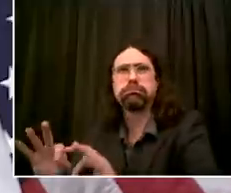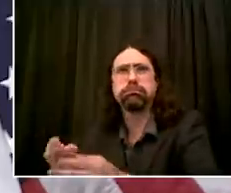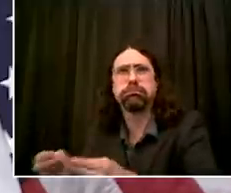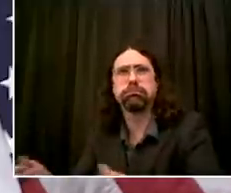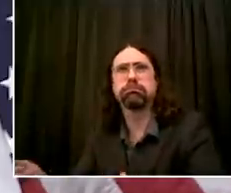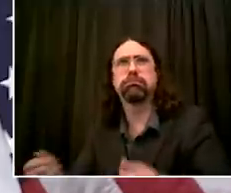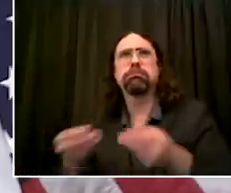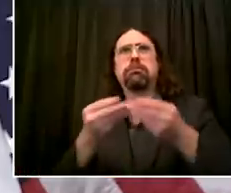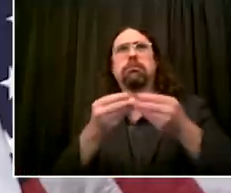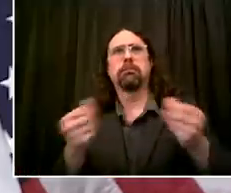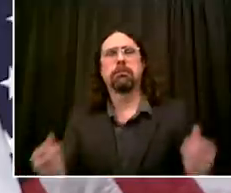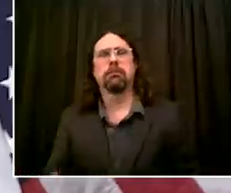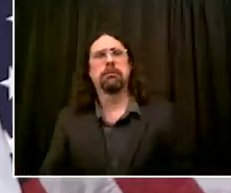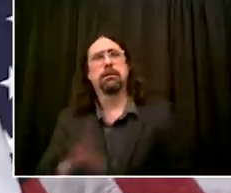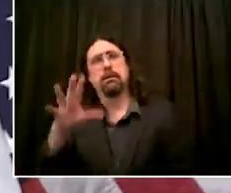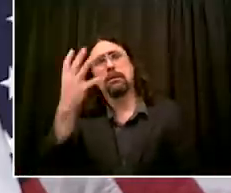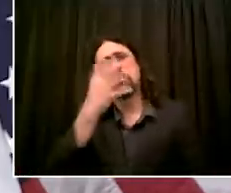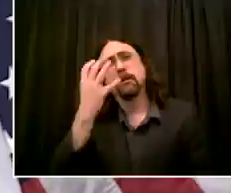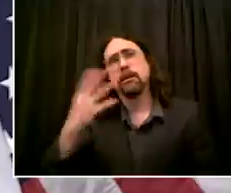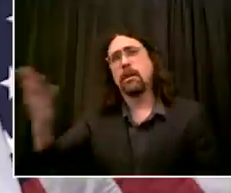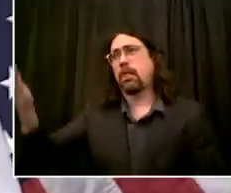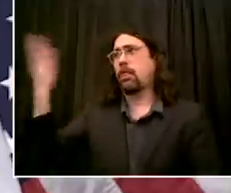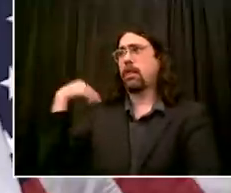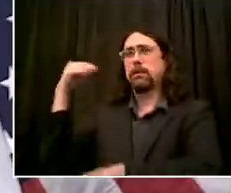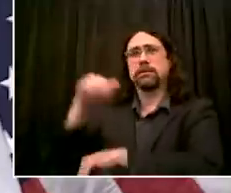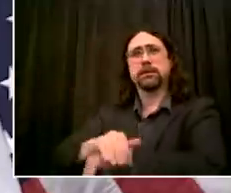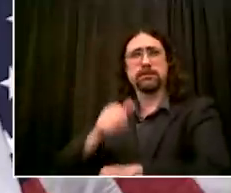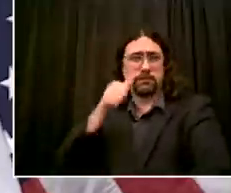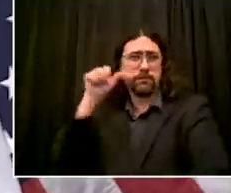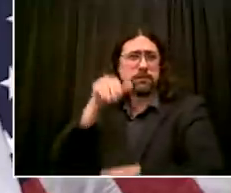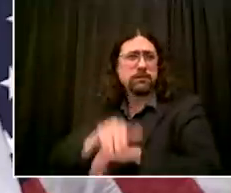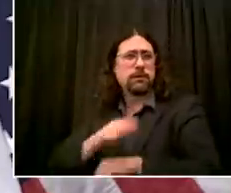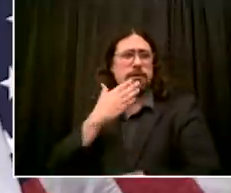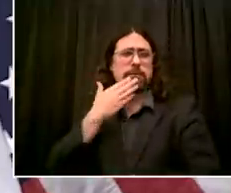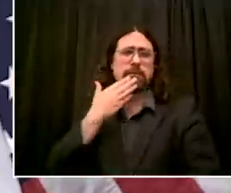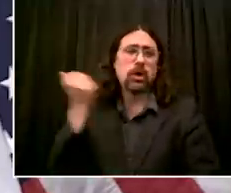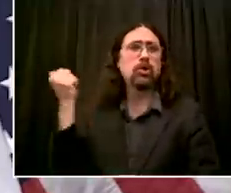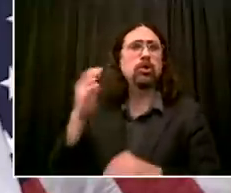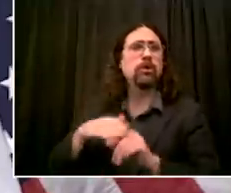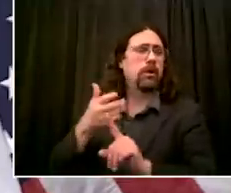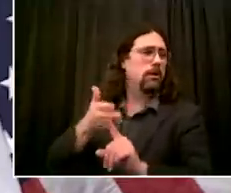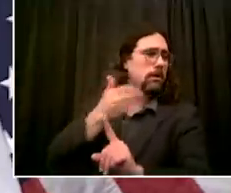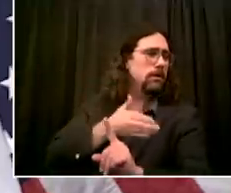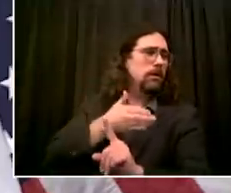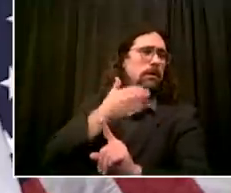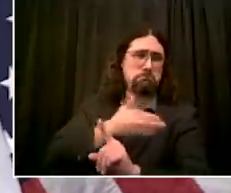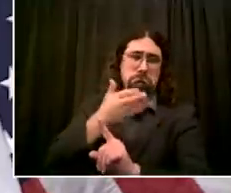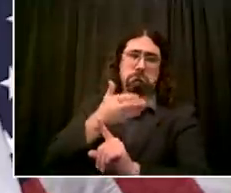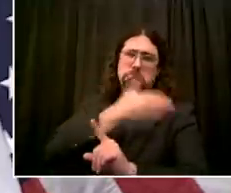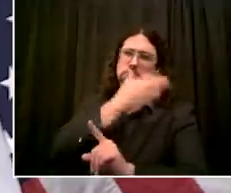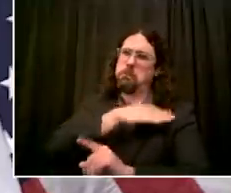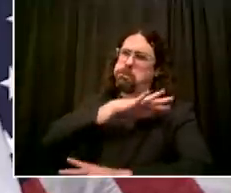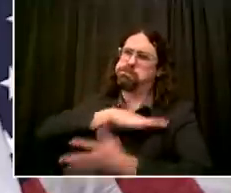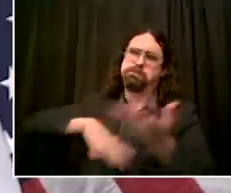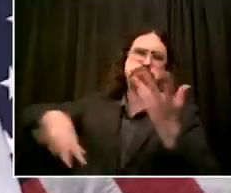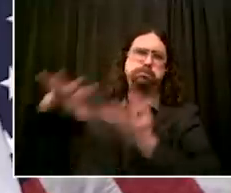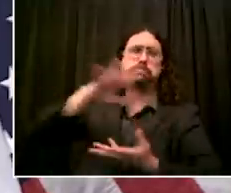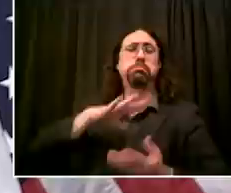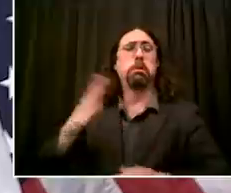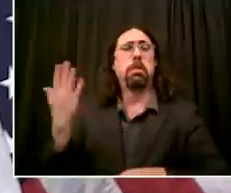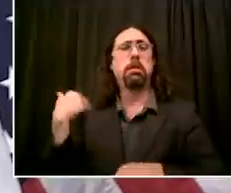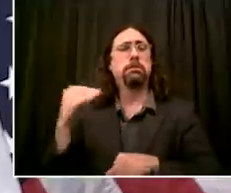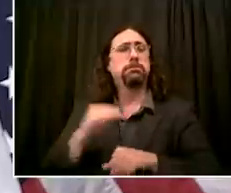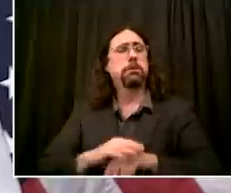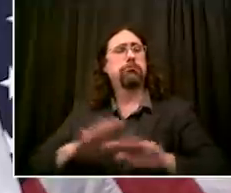had been particularly affected in Midtown Manhattan and in part of the Bronx the night